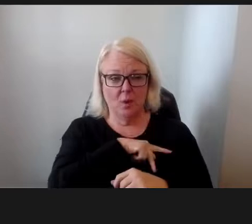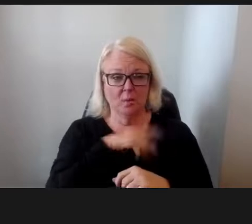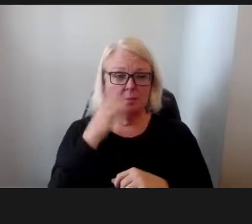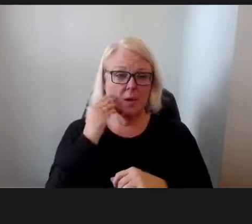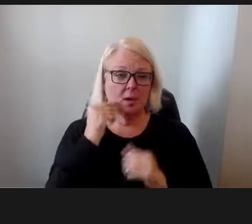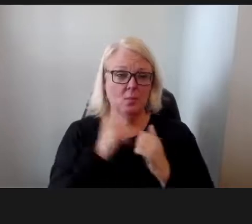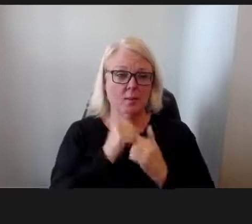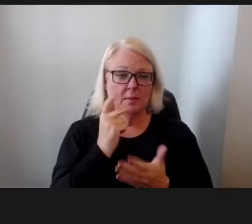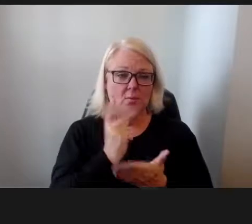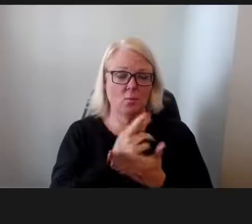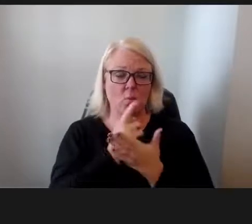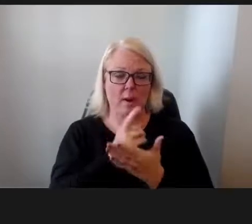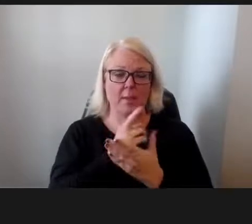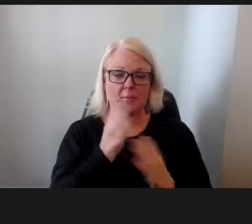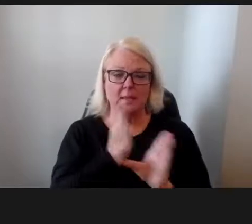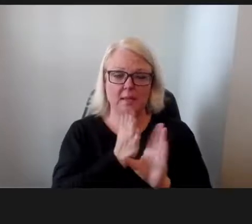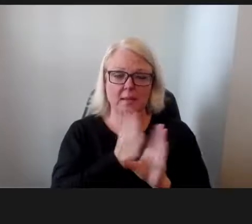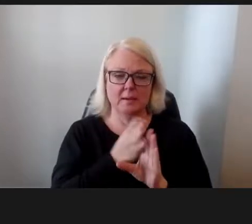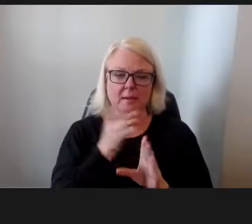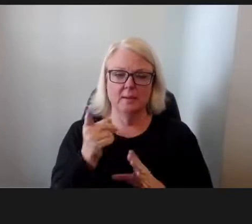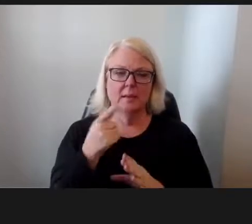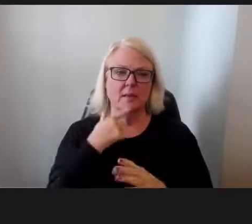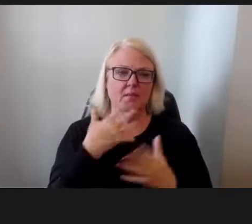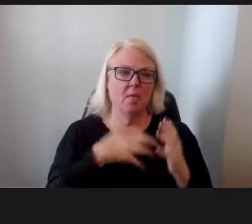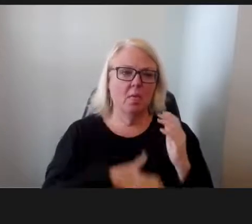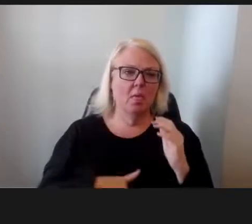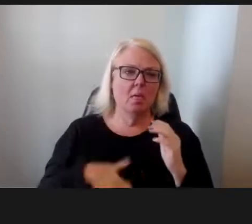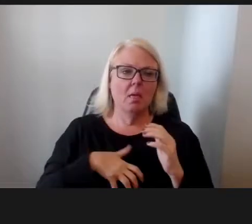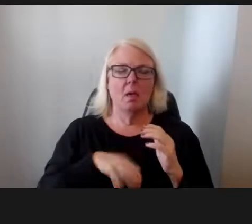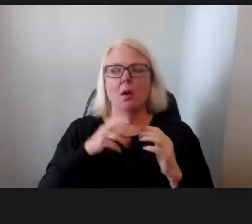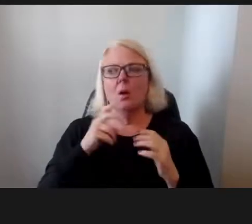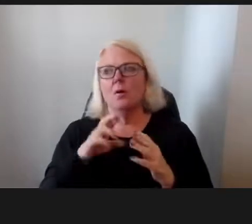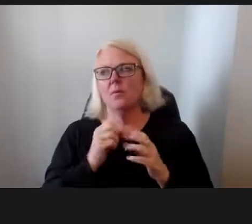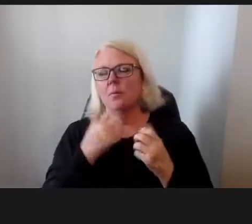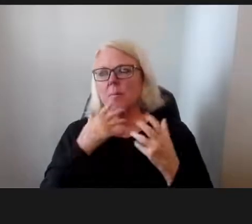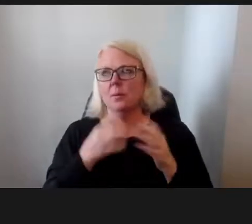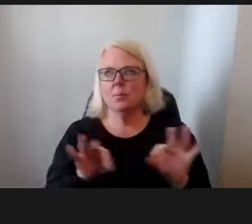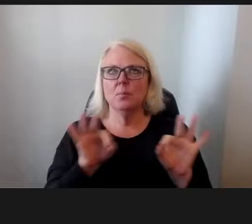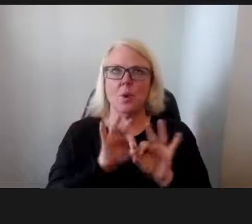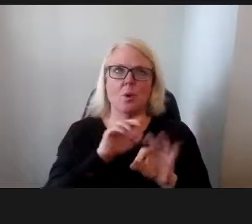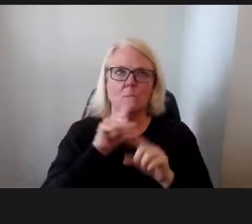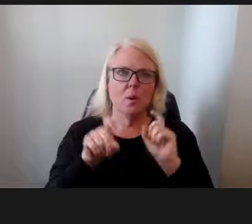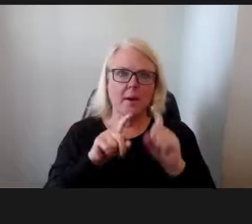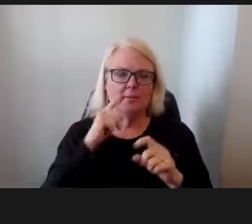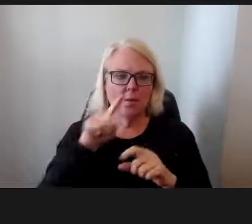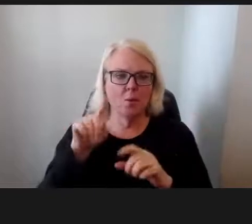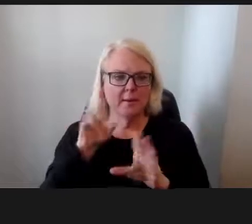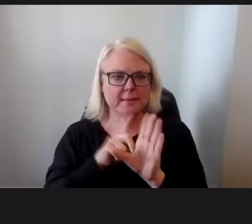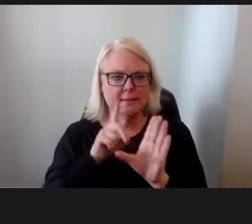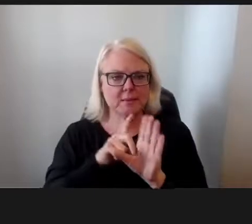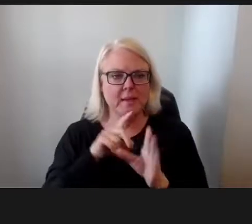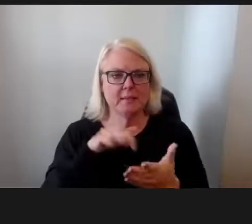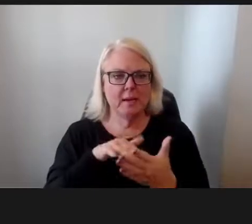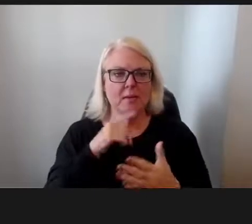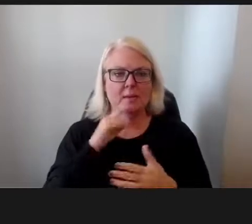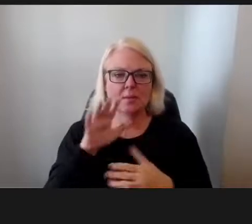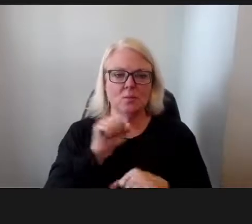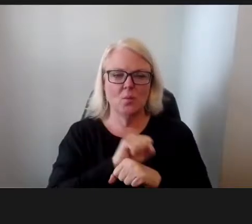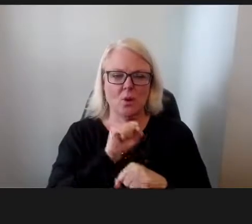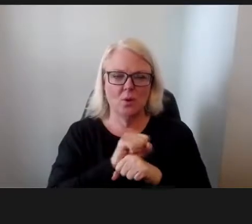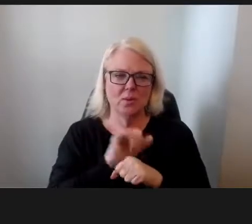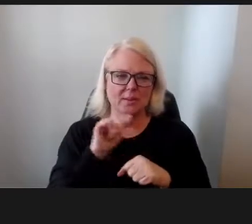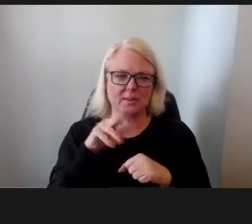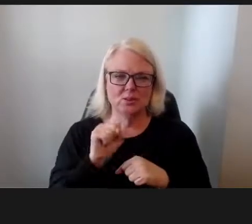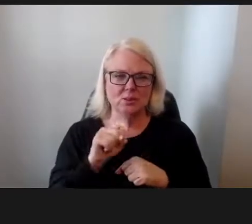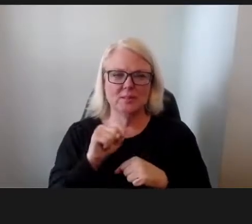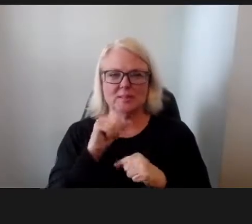rehab psychologists is that they have agonized over some of the most important questions in disability studies. Their work just